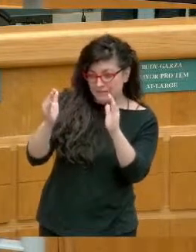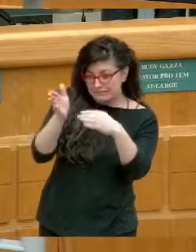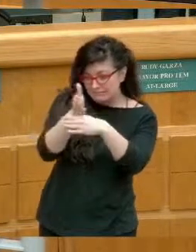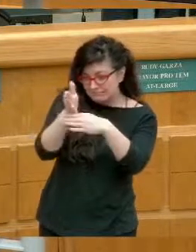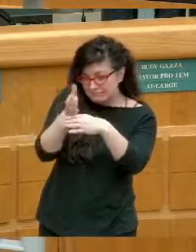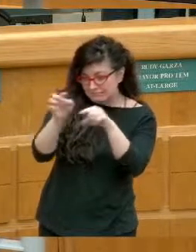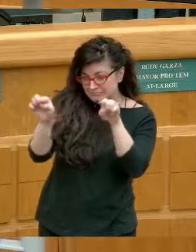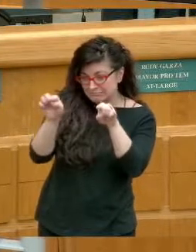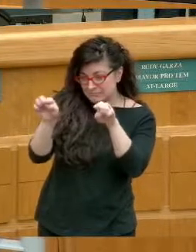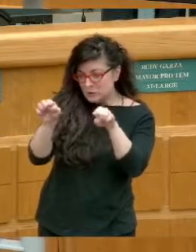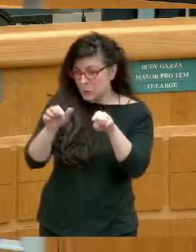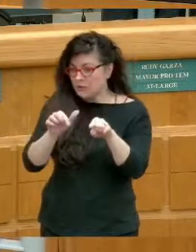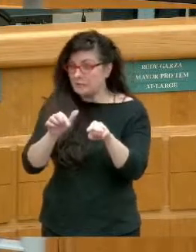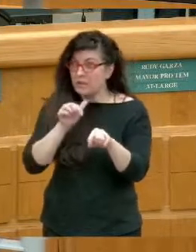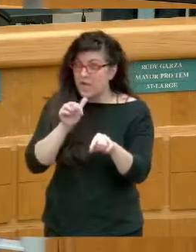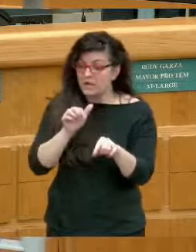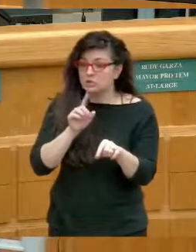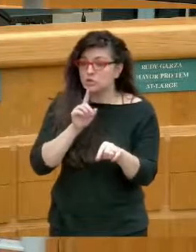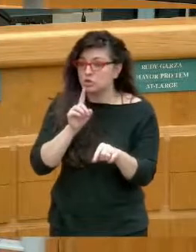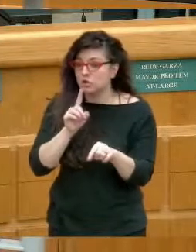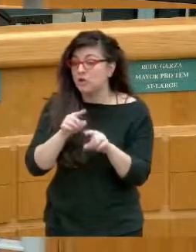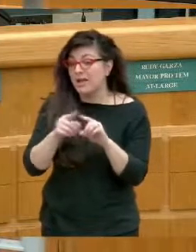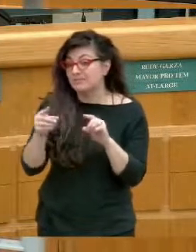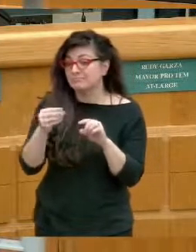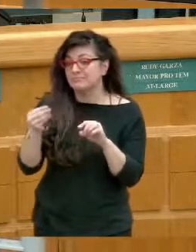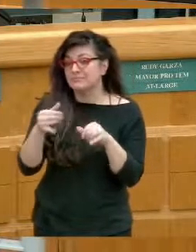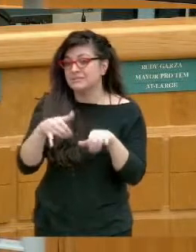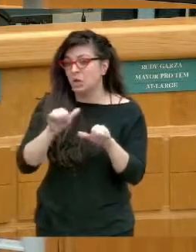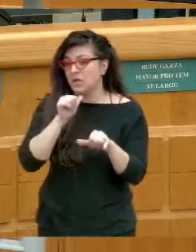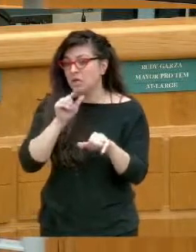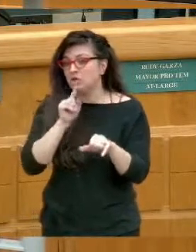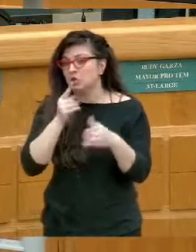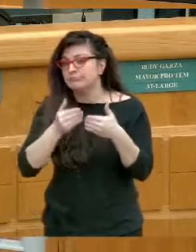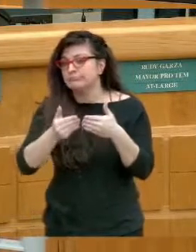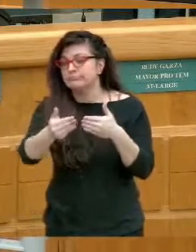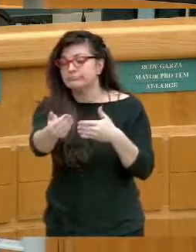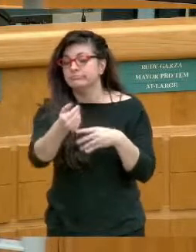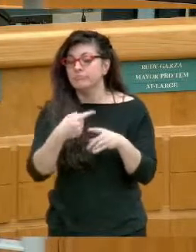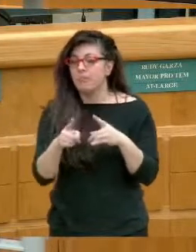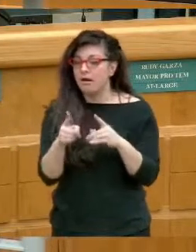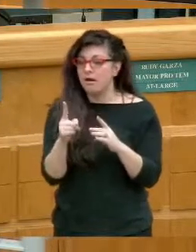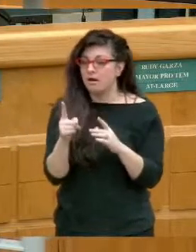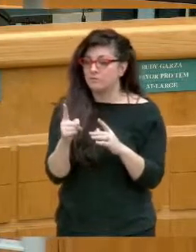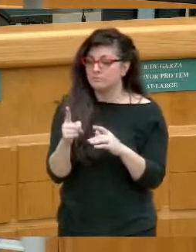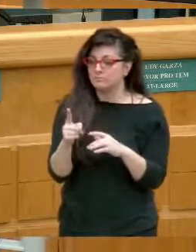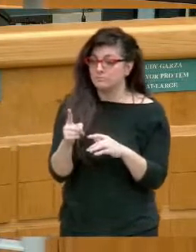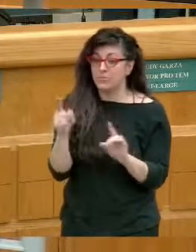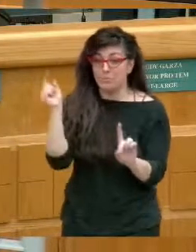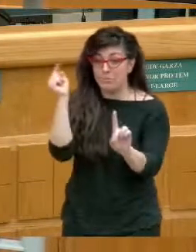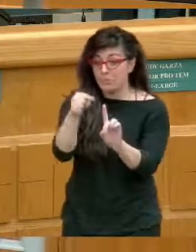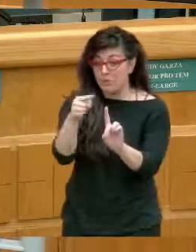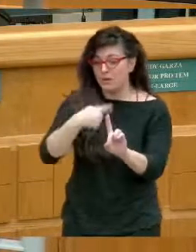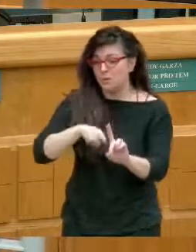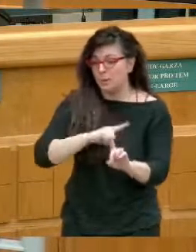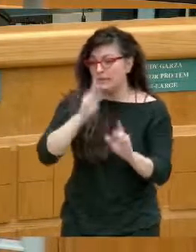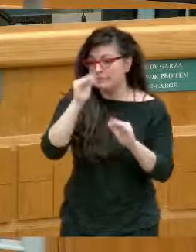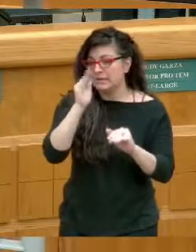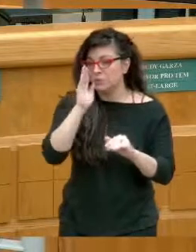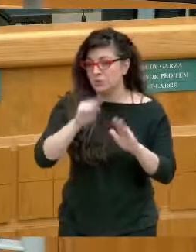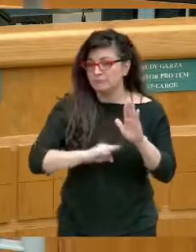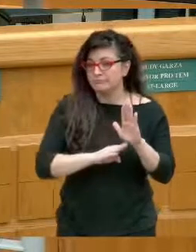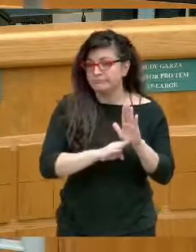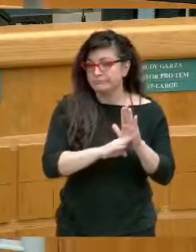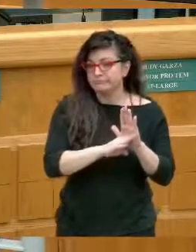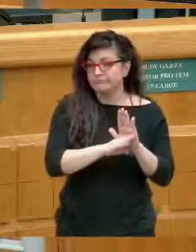fair amount of uncertainty moving forward. But this shows that basically we expect increases. The cell phone